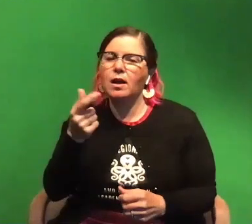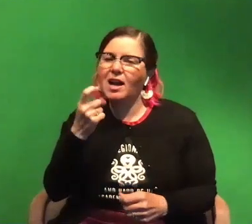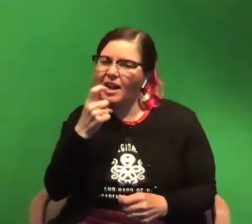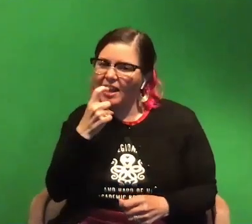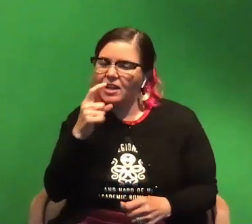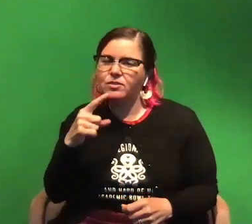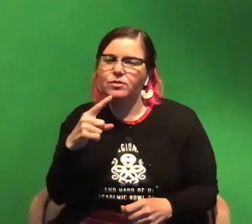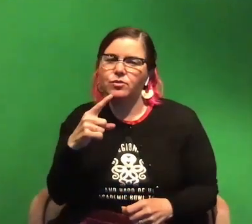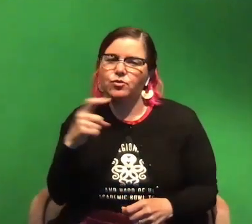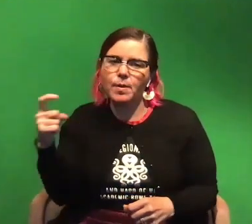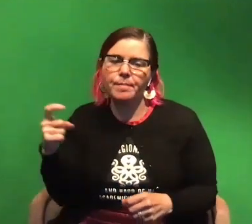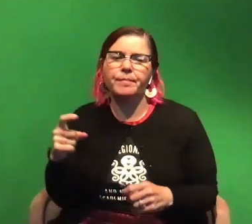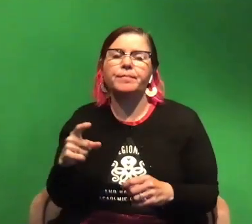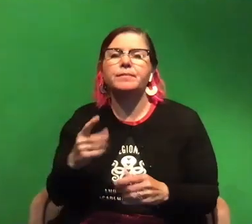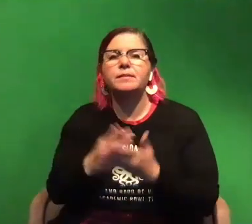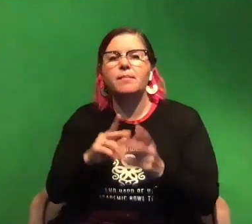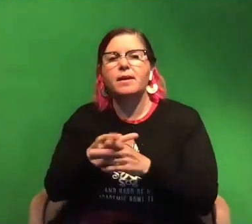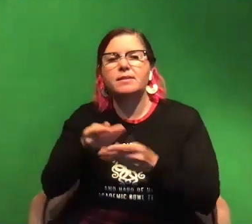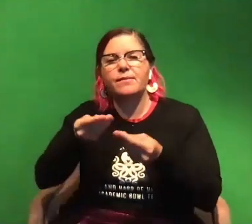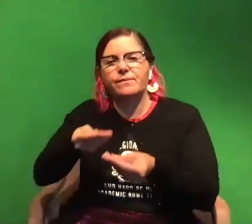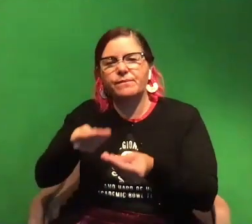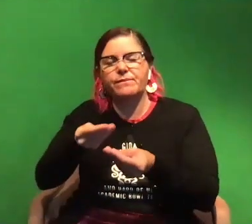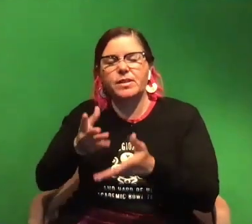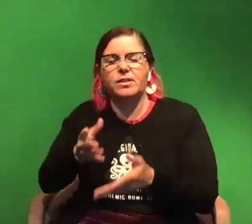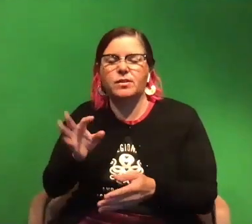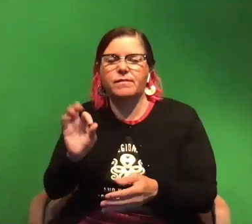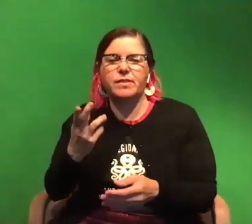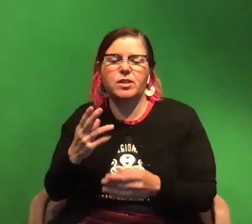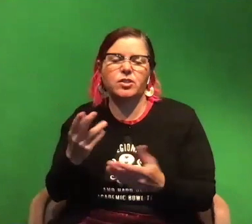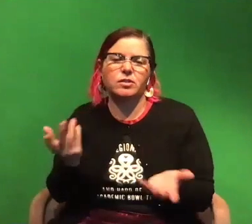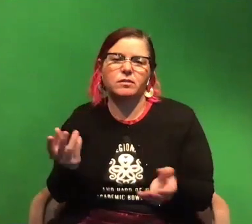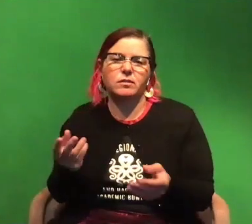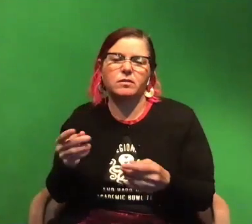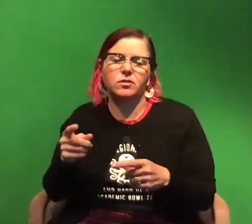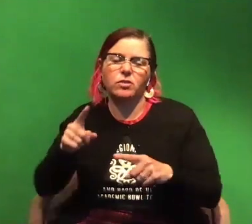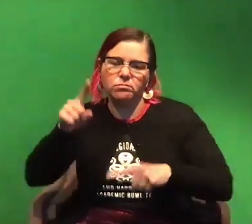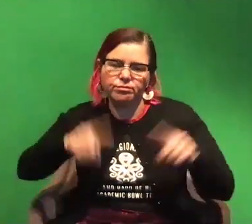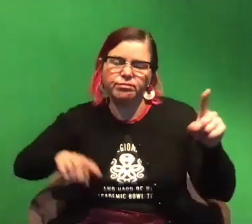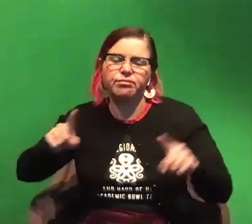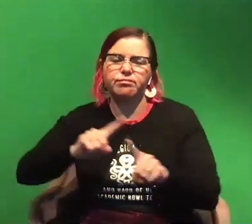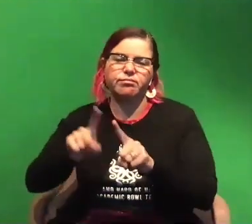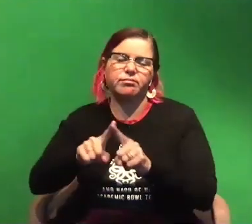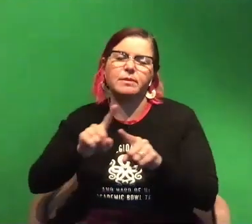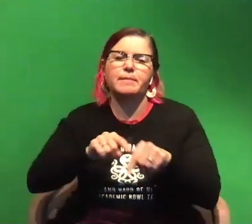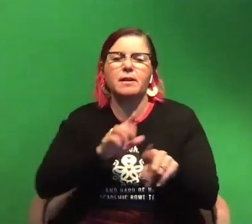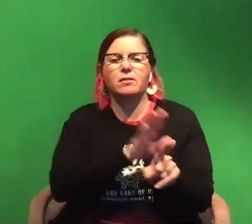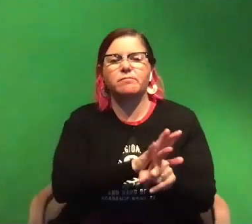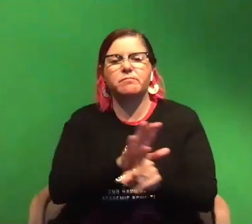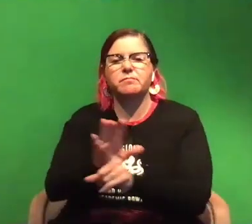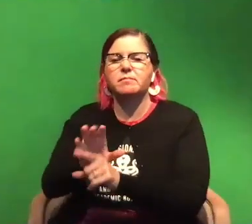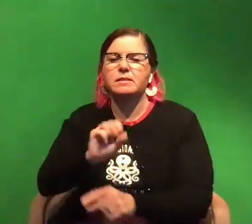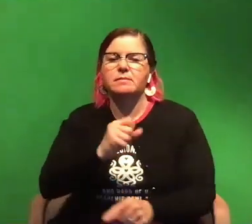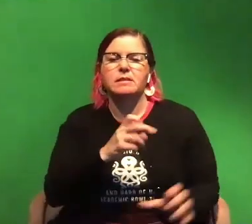also some types of feeder fish. And so we really just like to keep it pretty dynamic and diverse depending on the species.